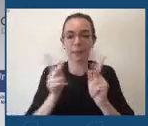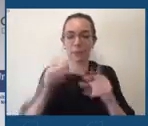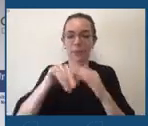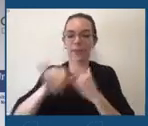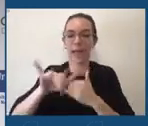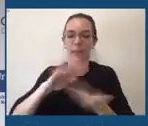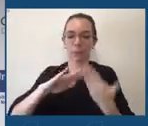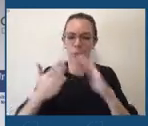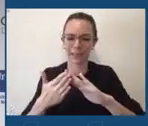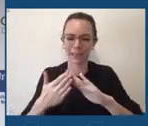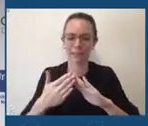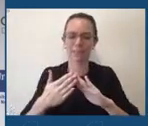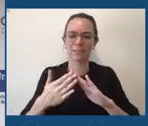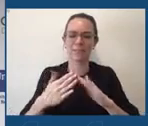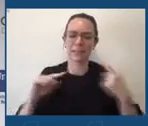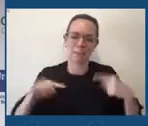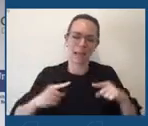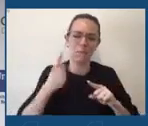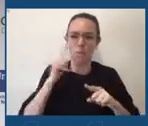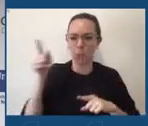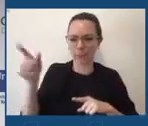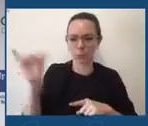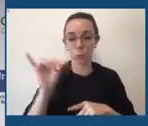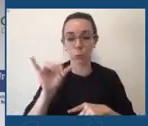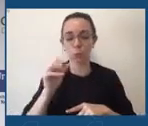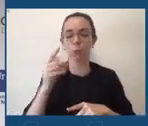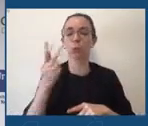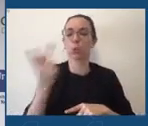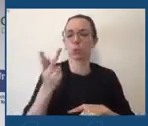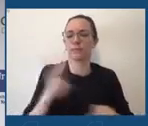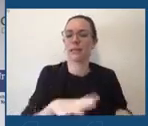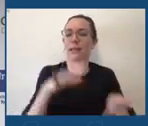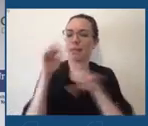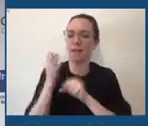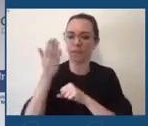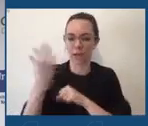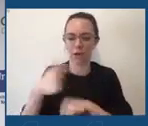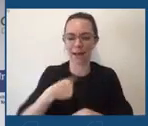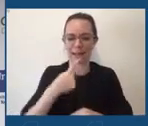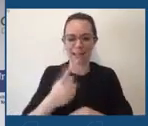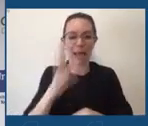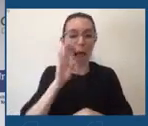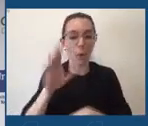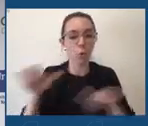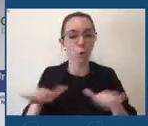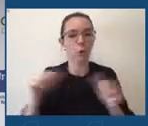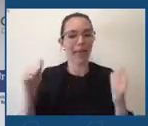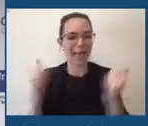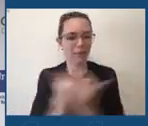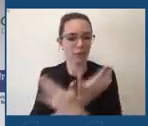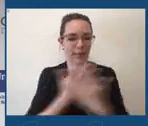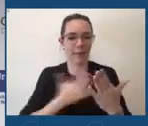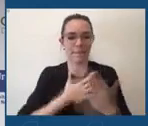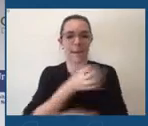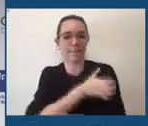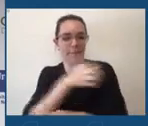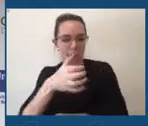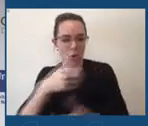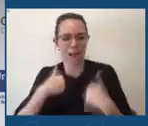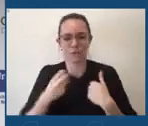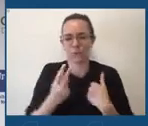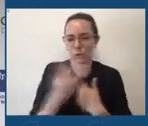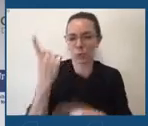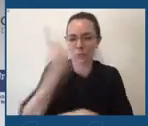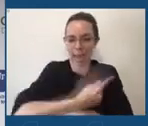him as well. So we left there, and I said, I will do everything in my power. We have just a few days left